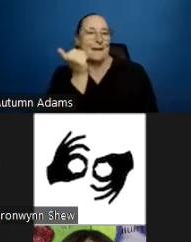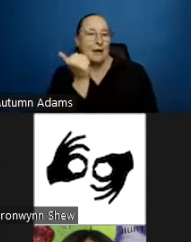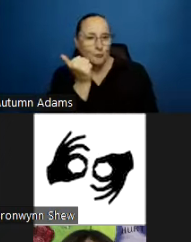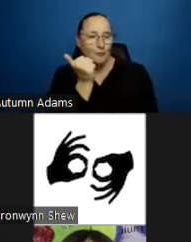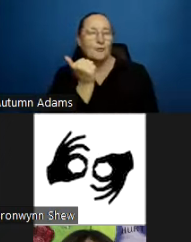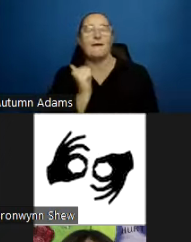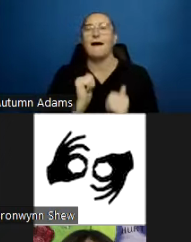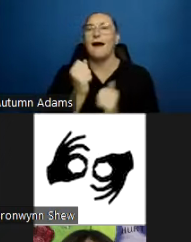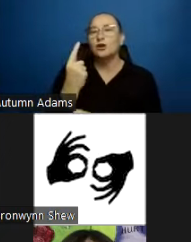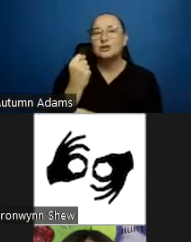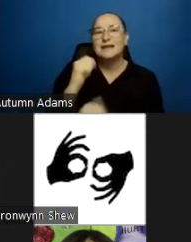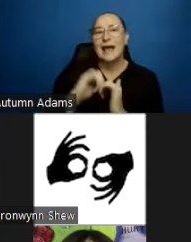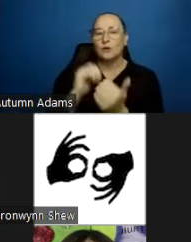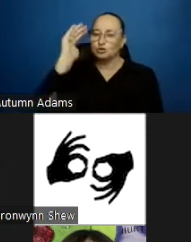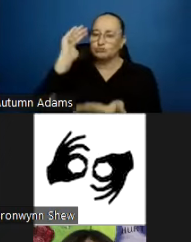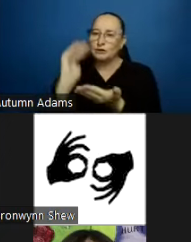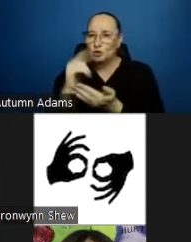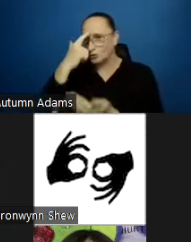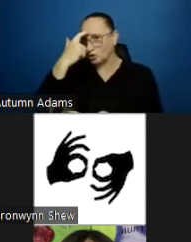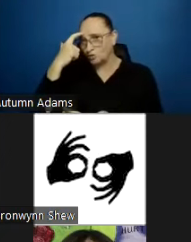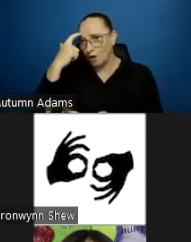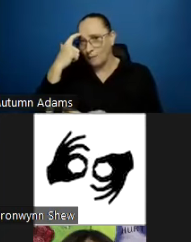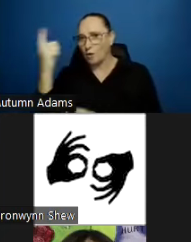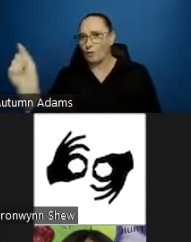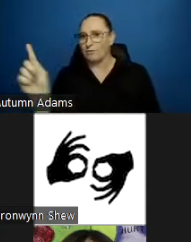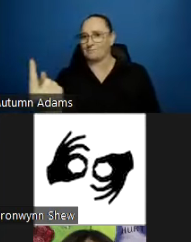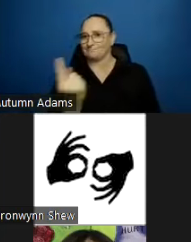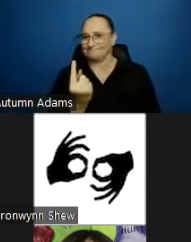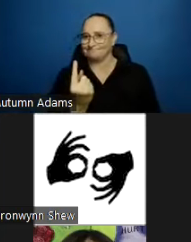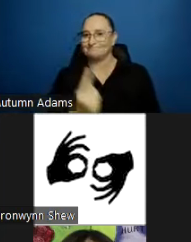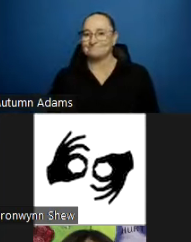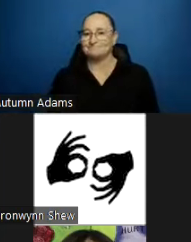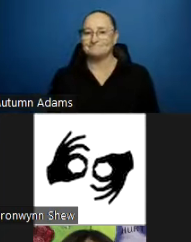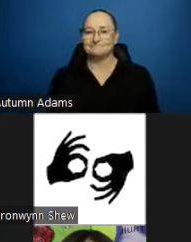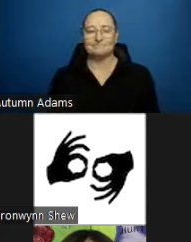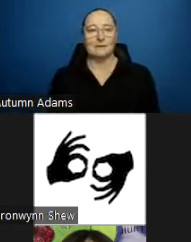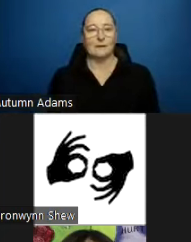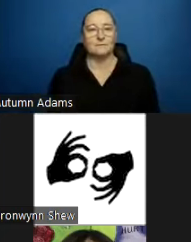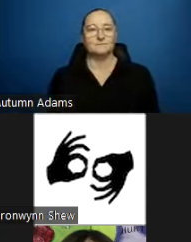reduce their trauma when they come to you.